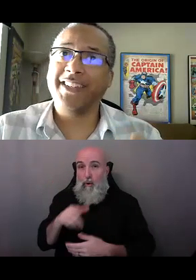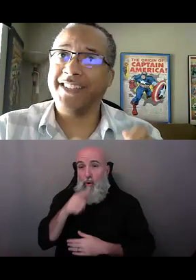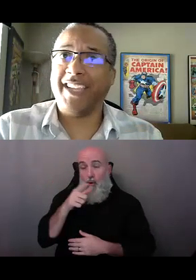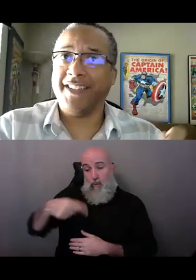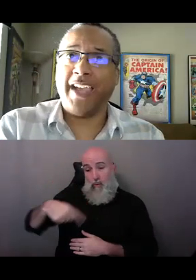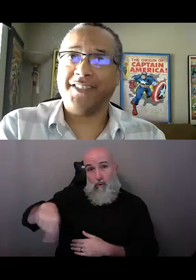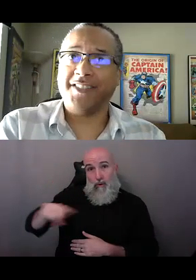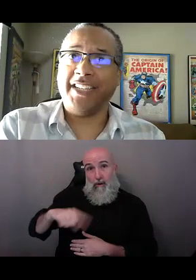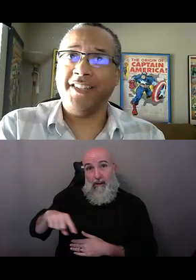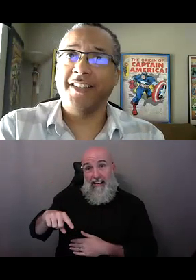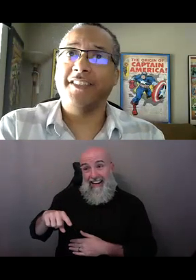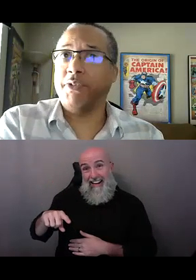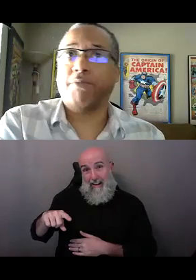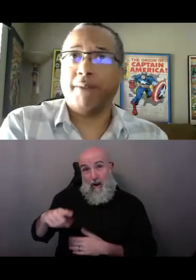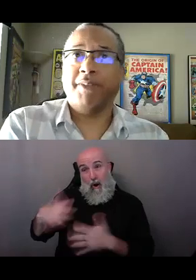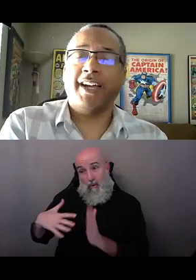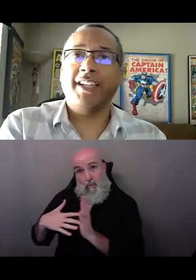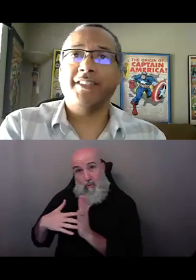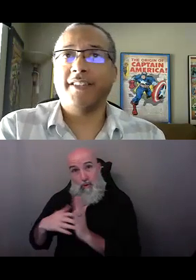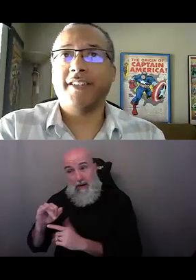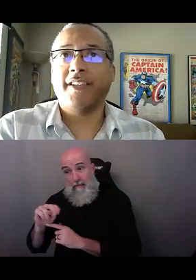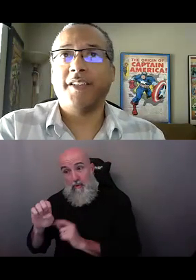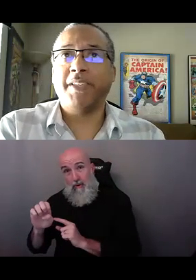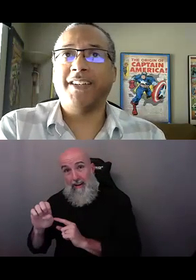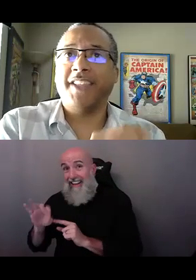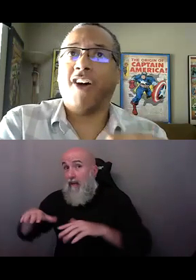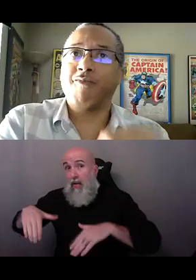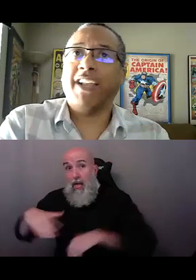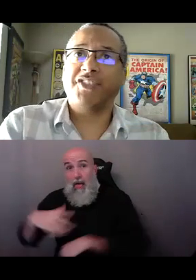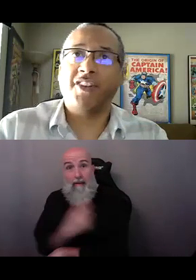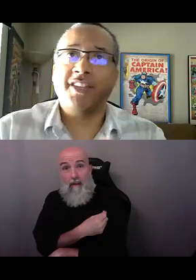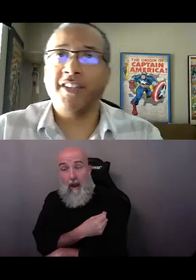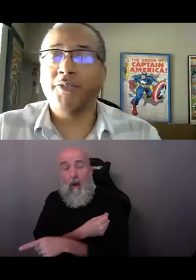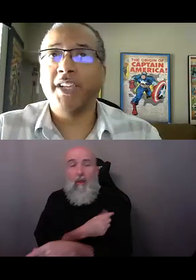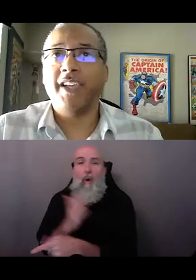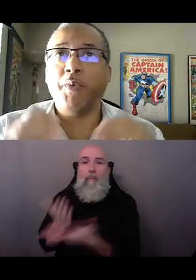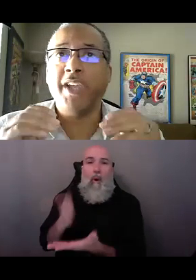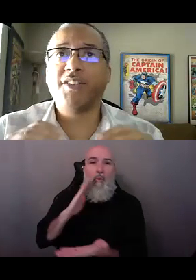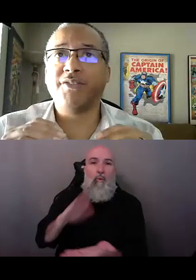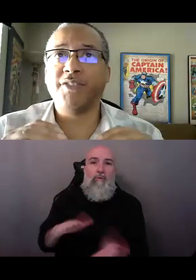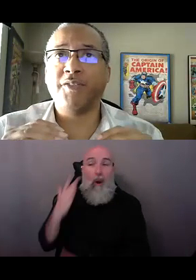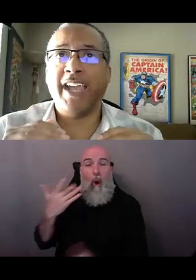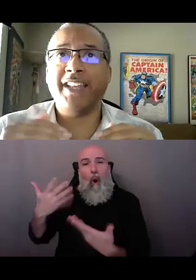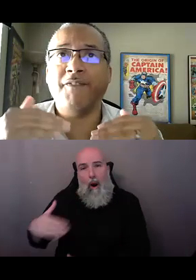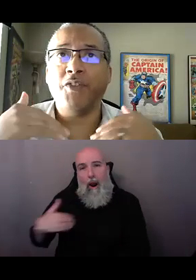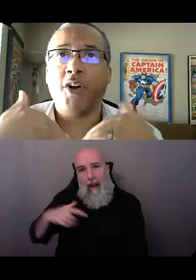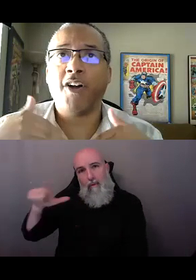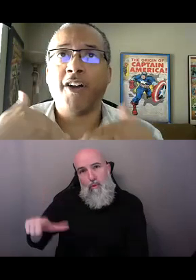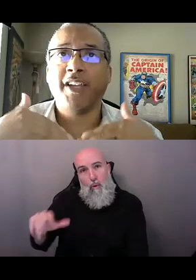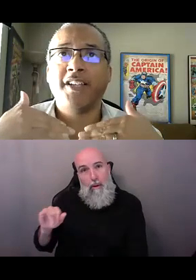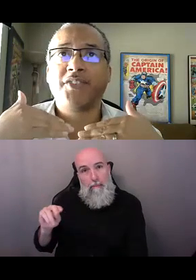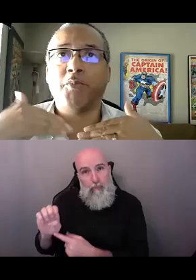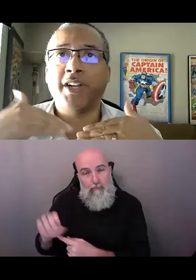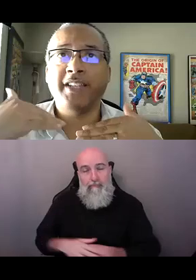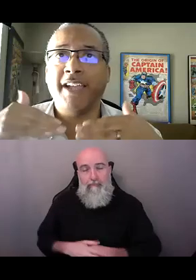they had not taken the vaccine, they would have probably died because they're already starting low. And we also know that if you